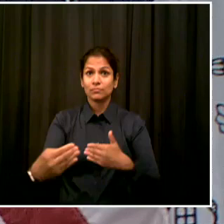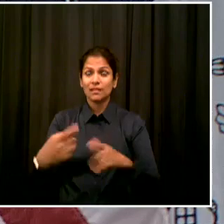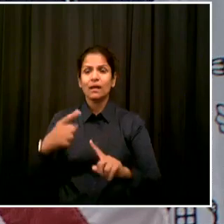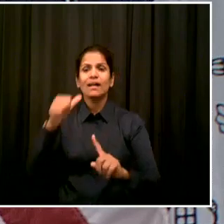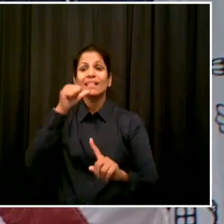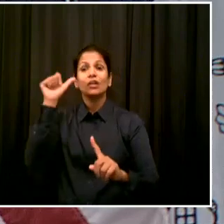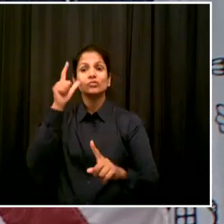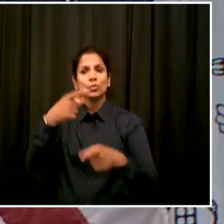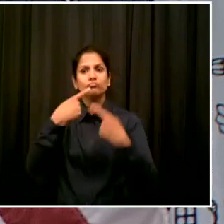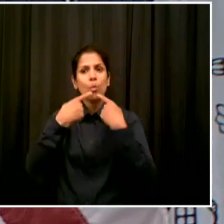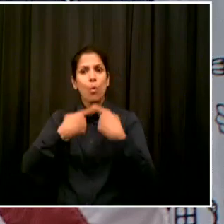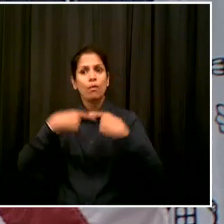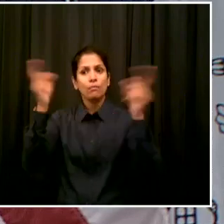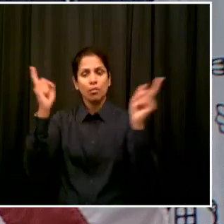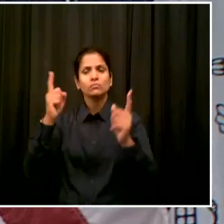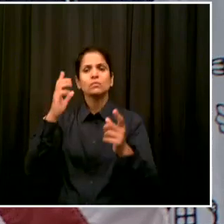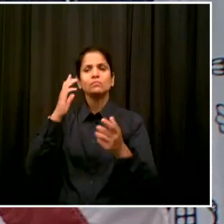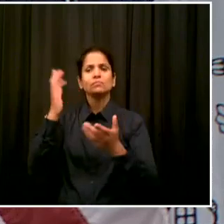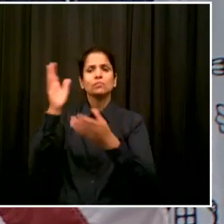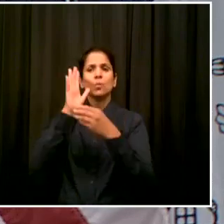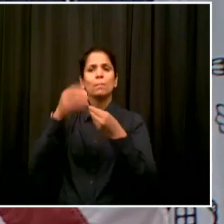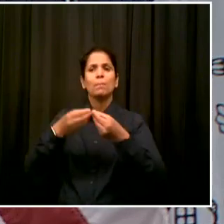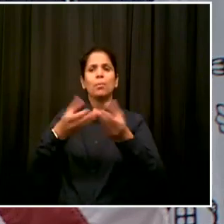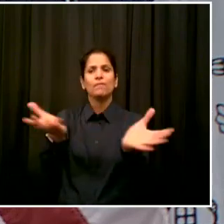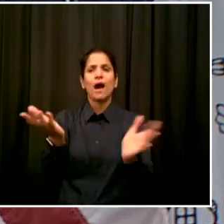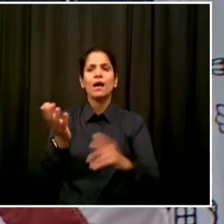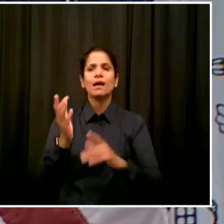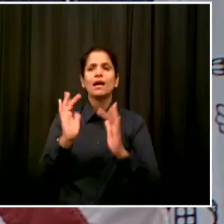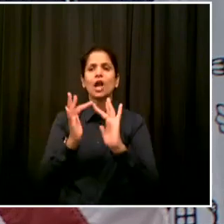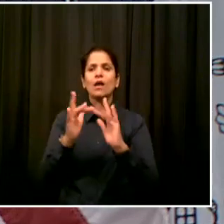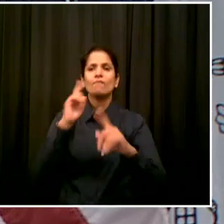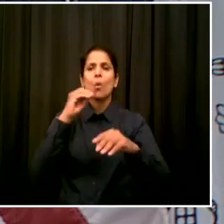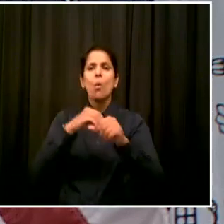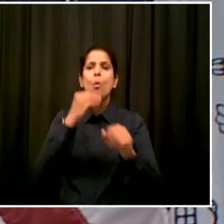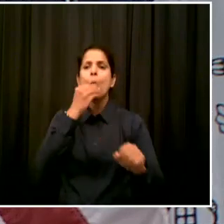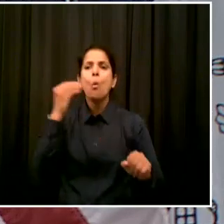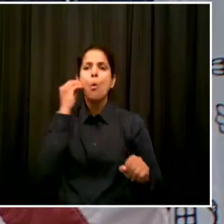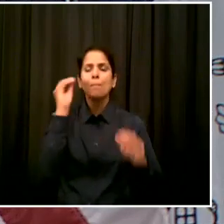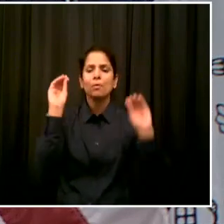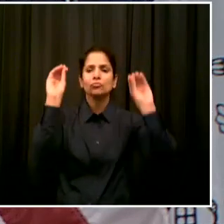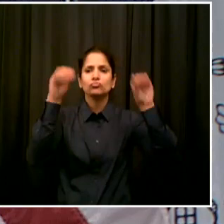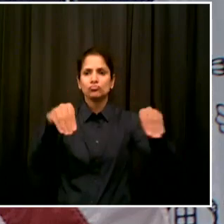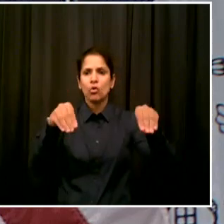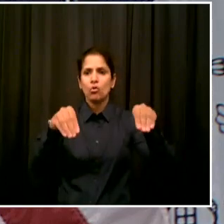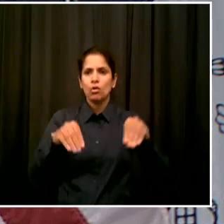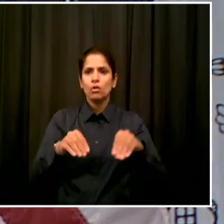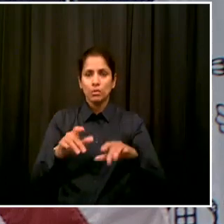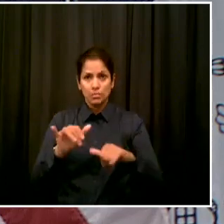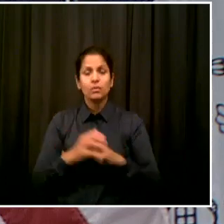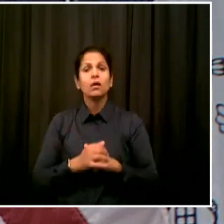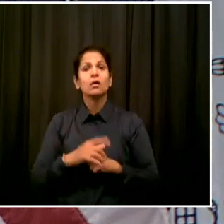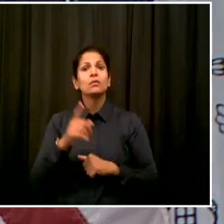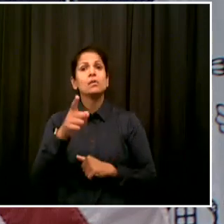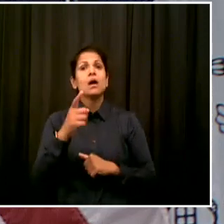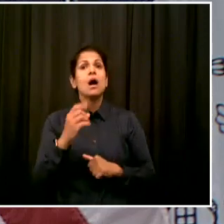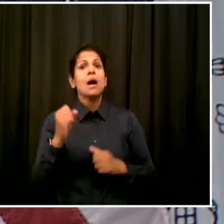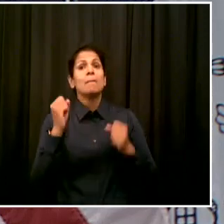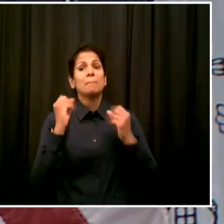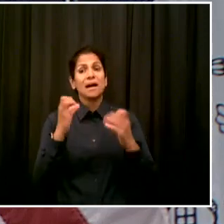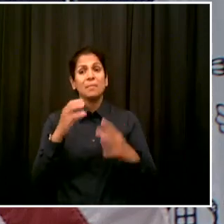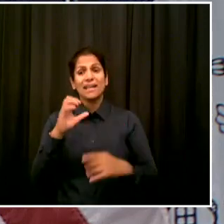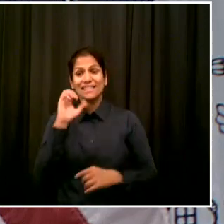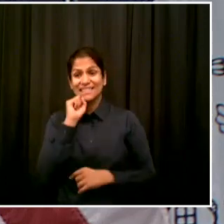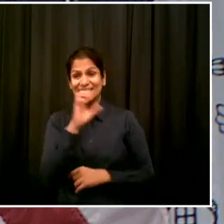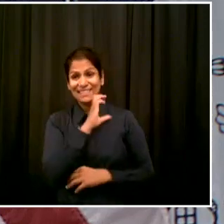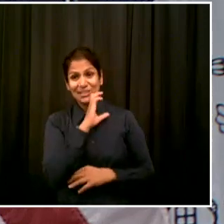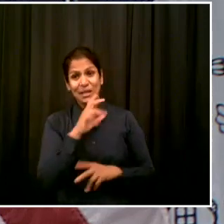disabled, many of whom don't live in the targeted communities or in NYCHA complexes. Rather, they live in private housing,